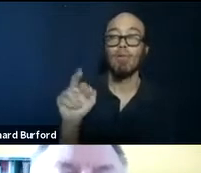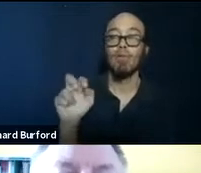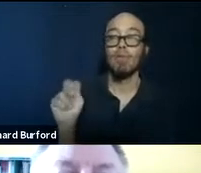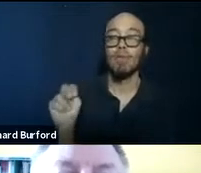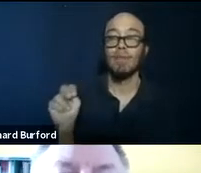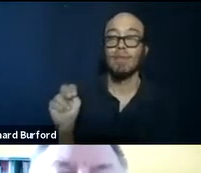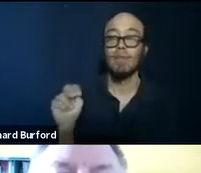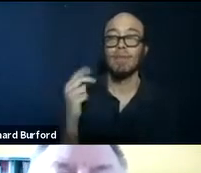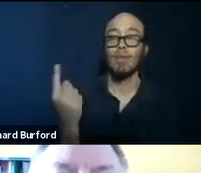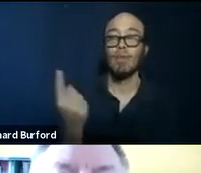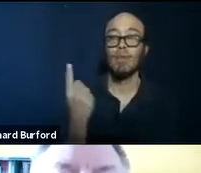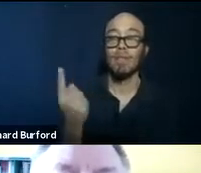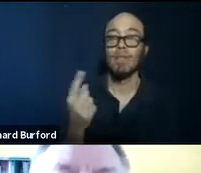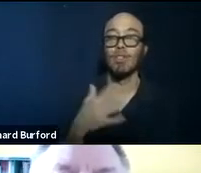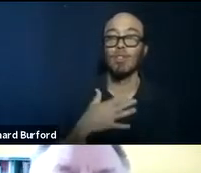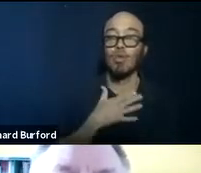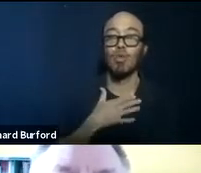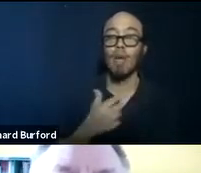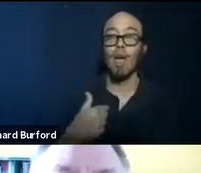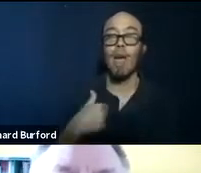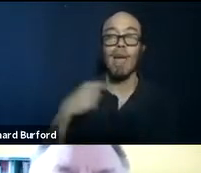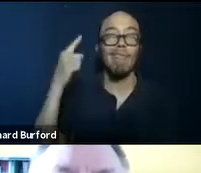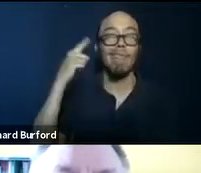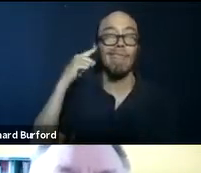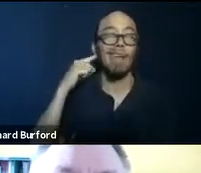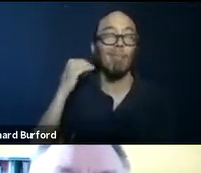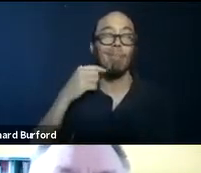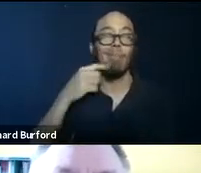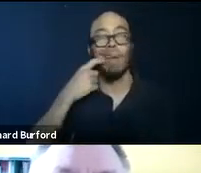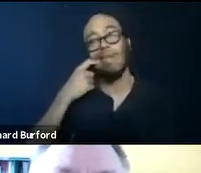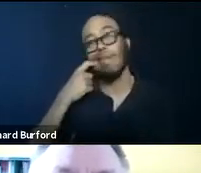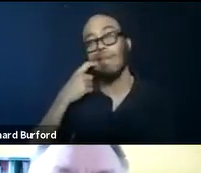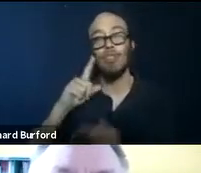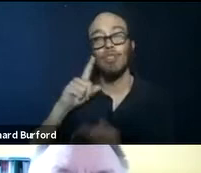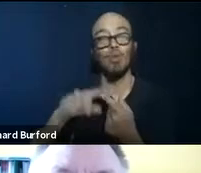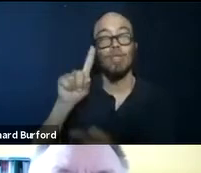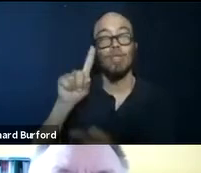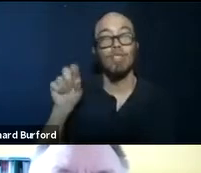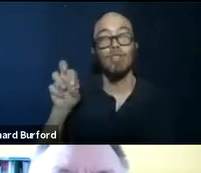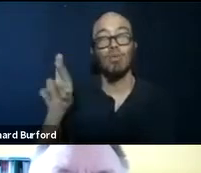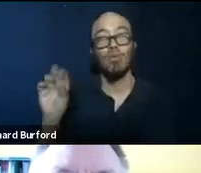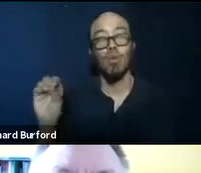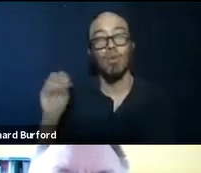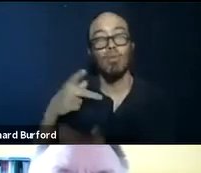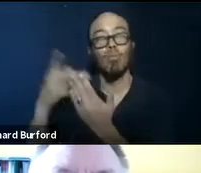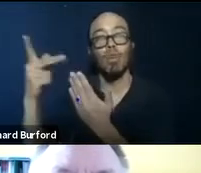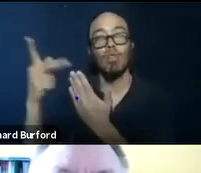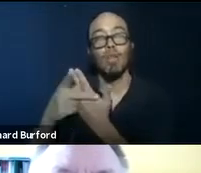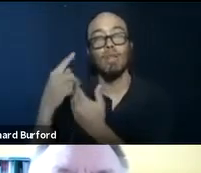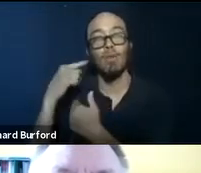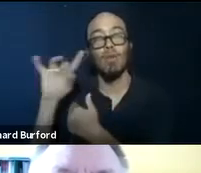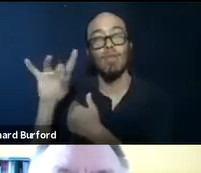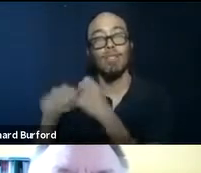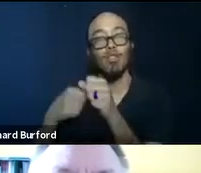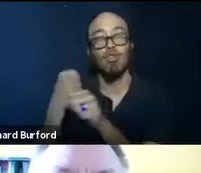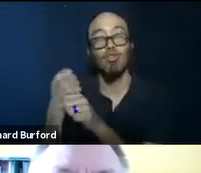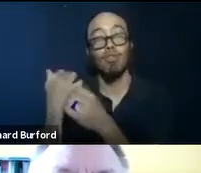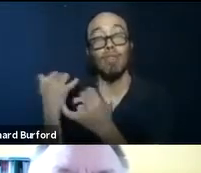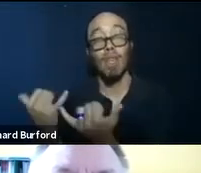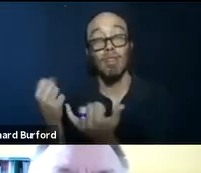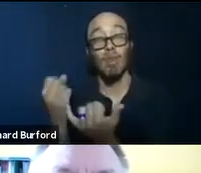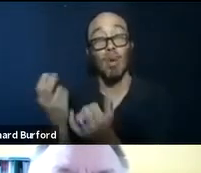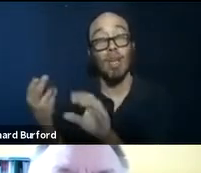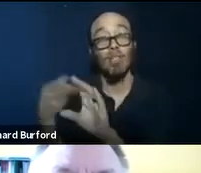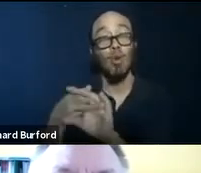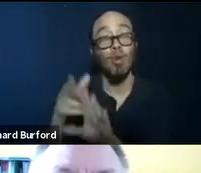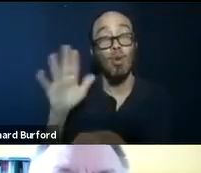always. Mm-hmm. And I think I'm a junkie for Zero Project for 8 years already, and I join your